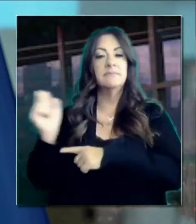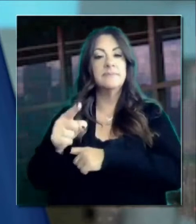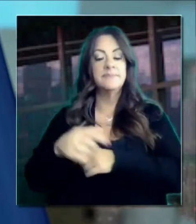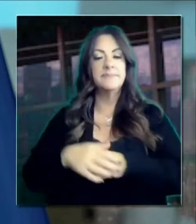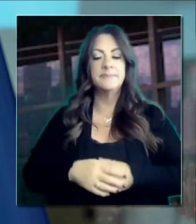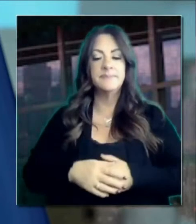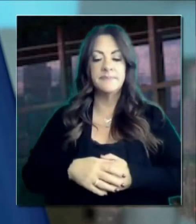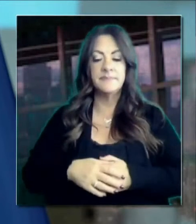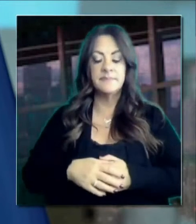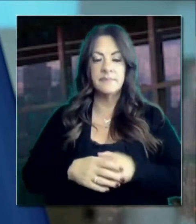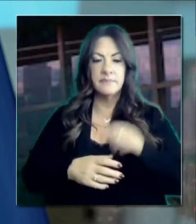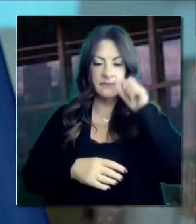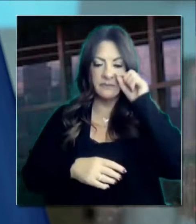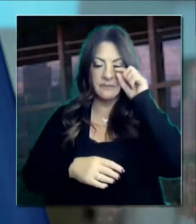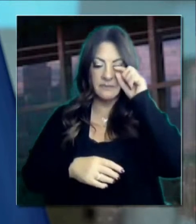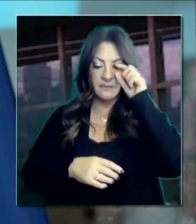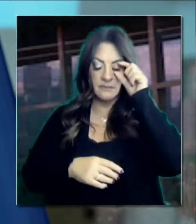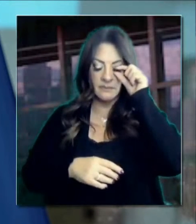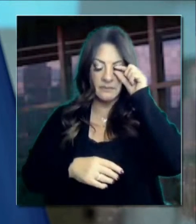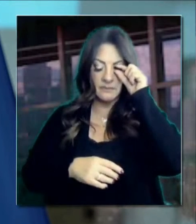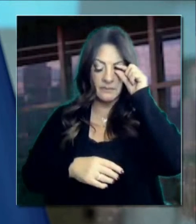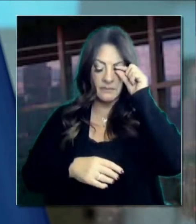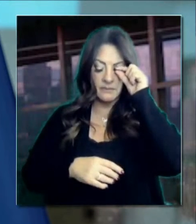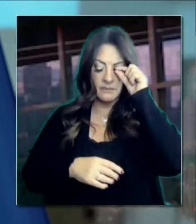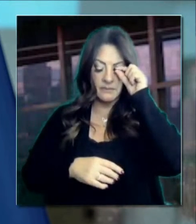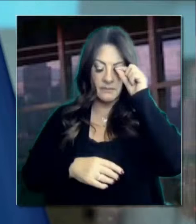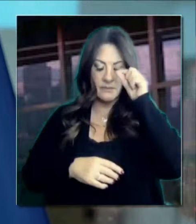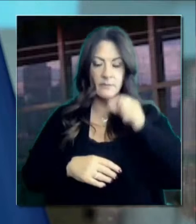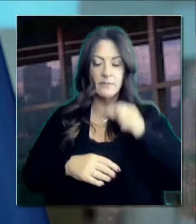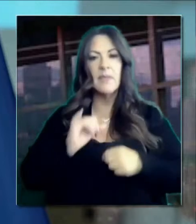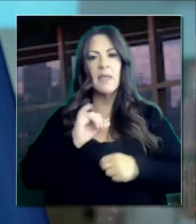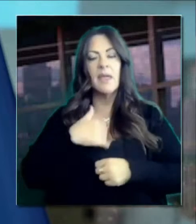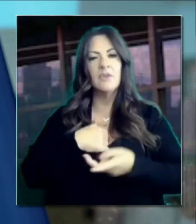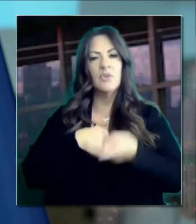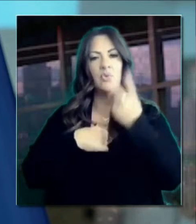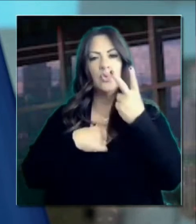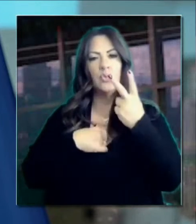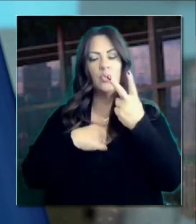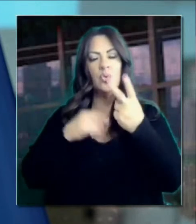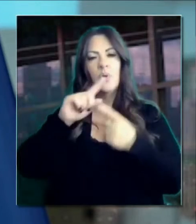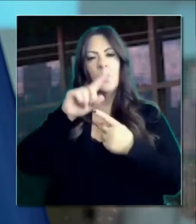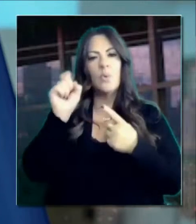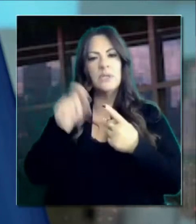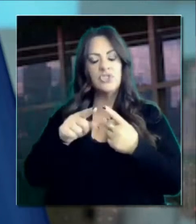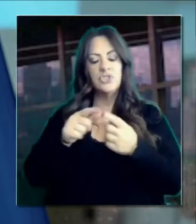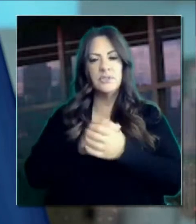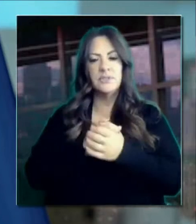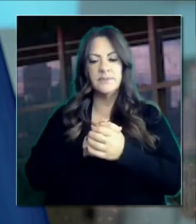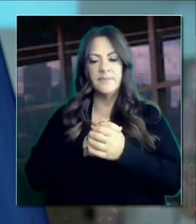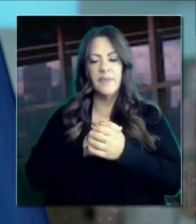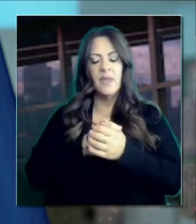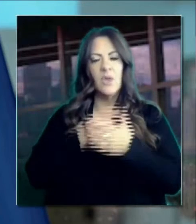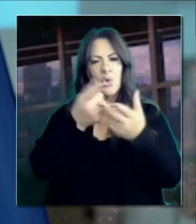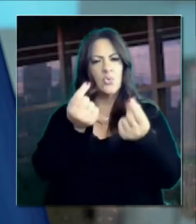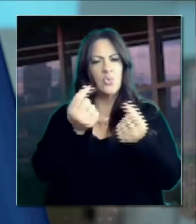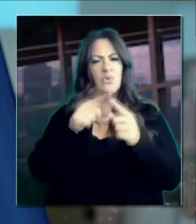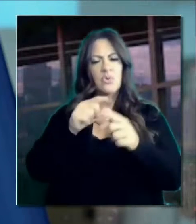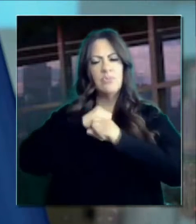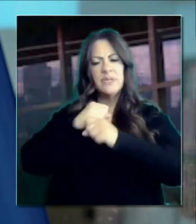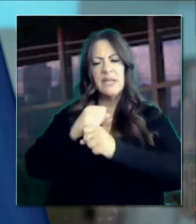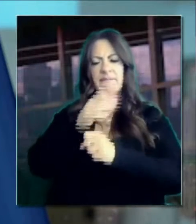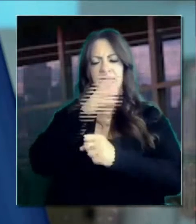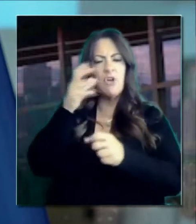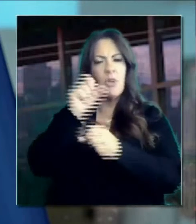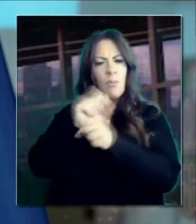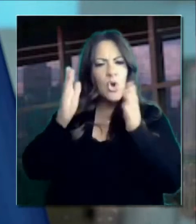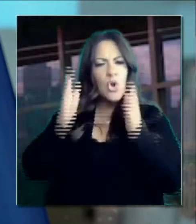Governor, I have two questions about what California is doing to protect farm workers right now. You've mentioned housing for